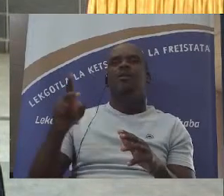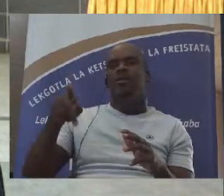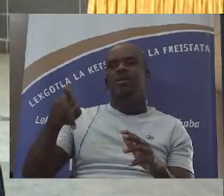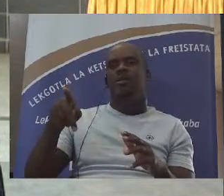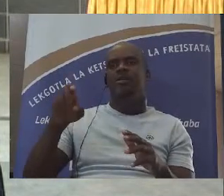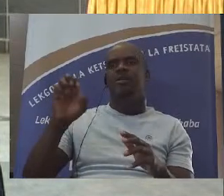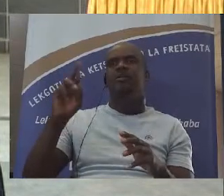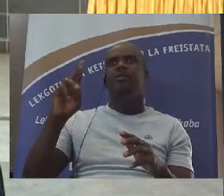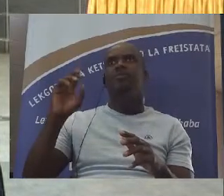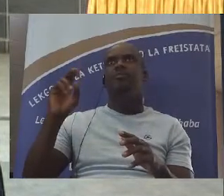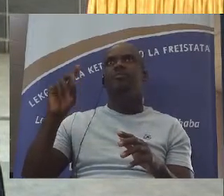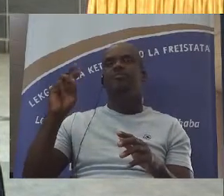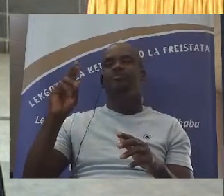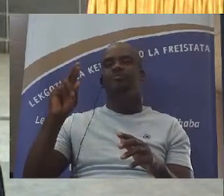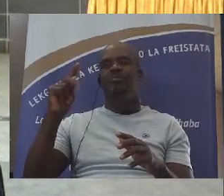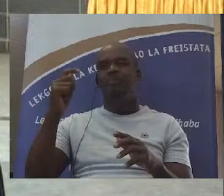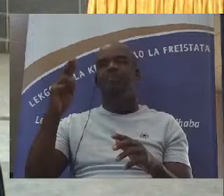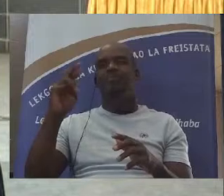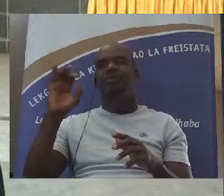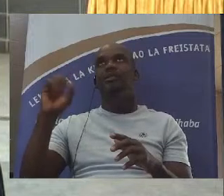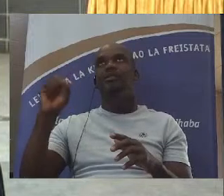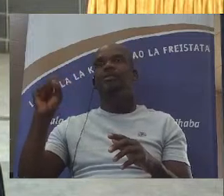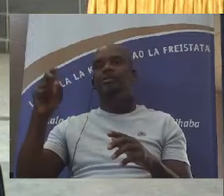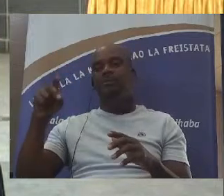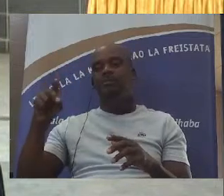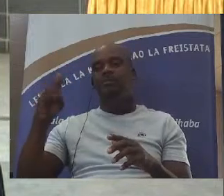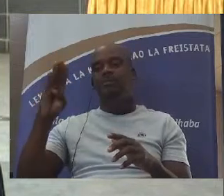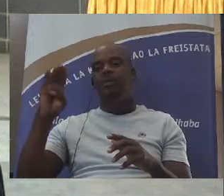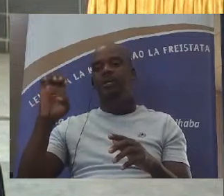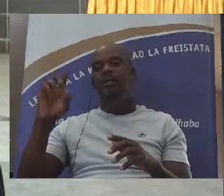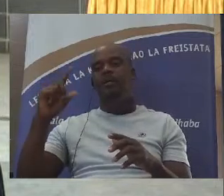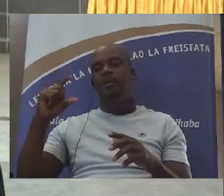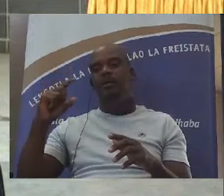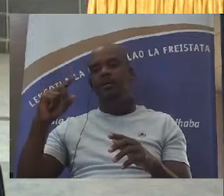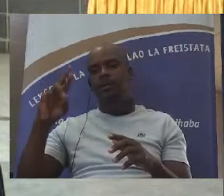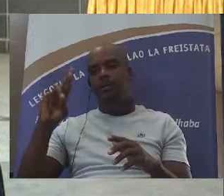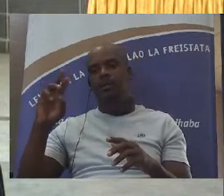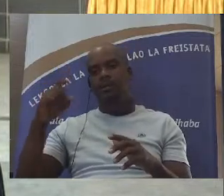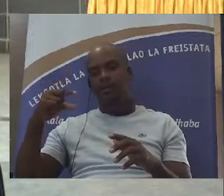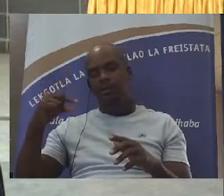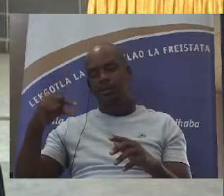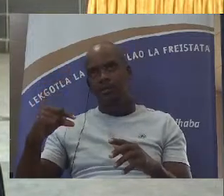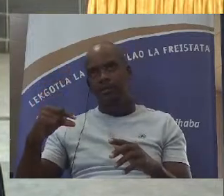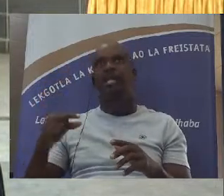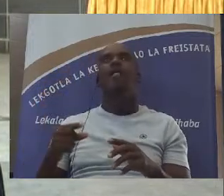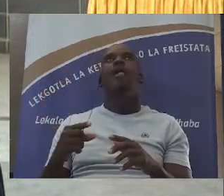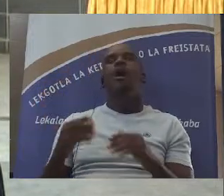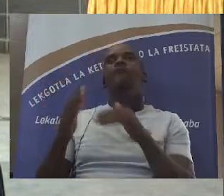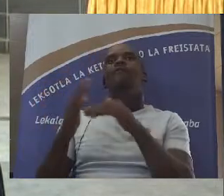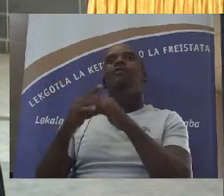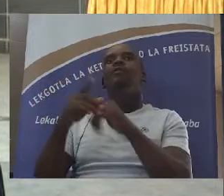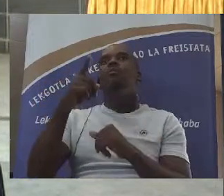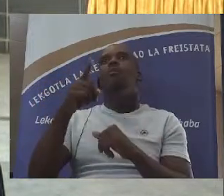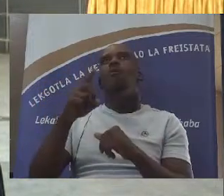when you arrive in Petersburg, the first thing that they are going to ask you is